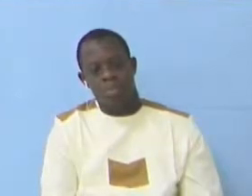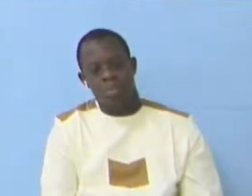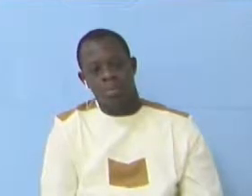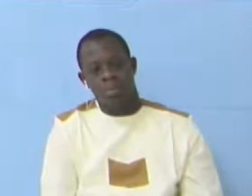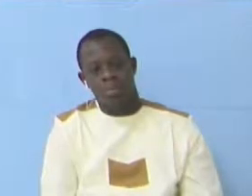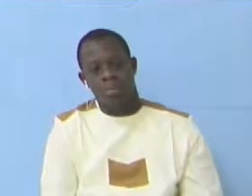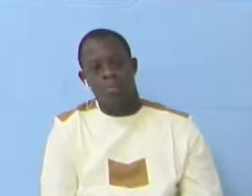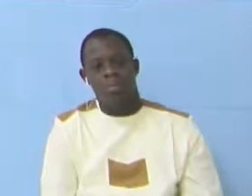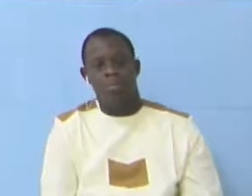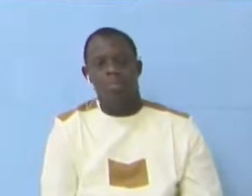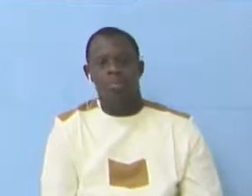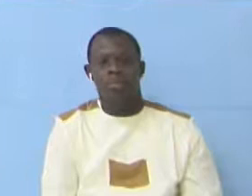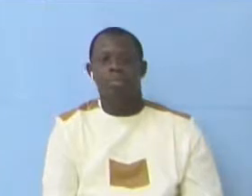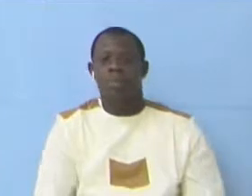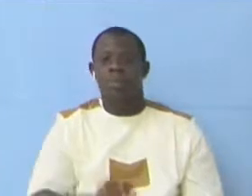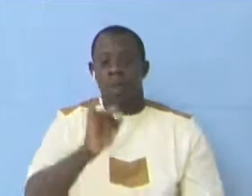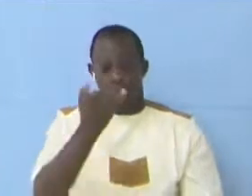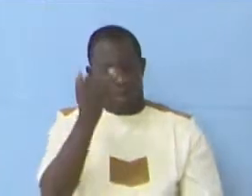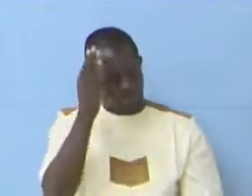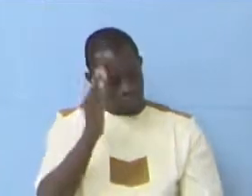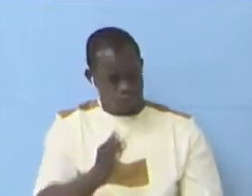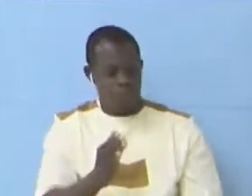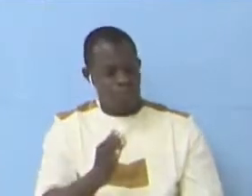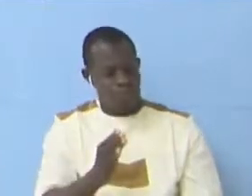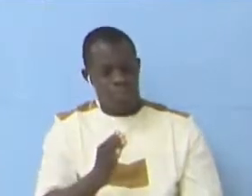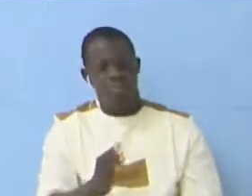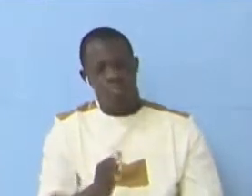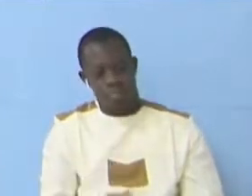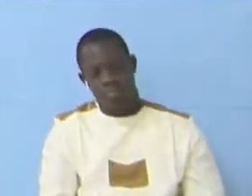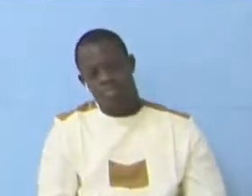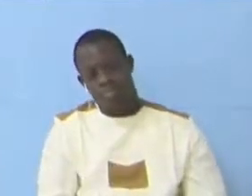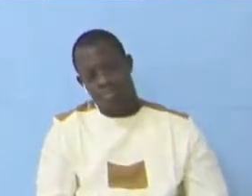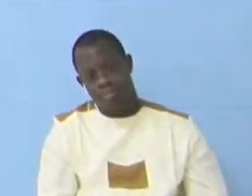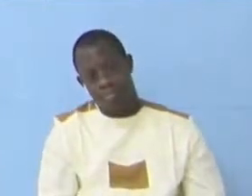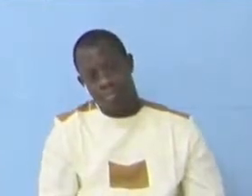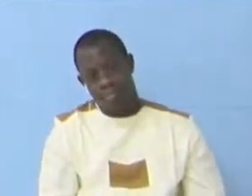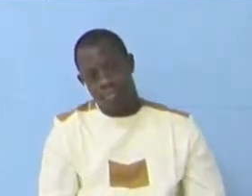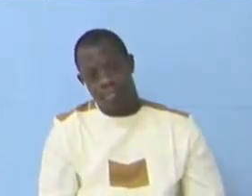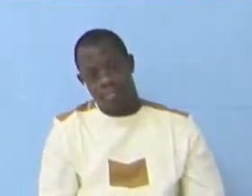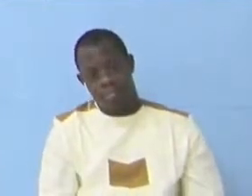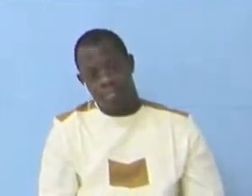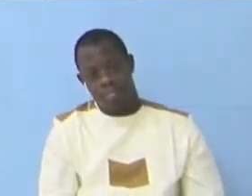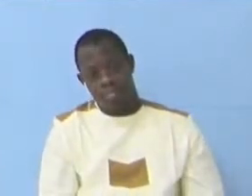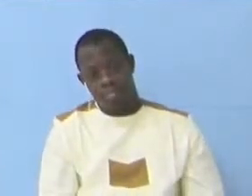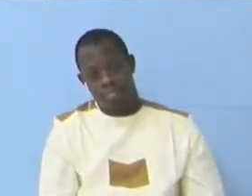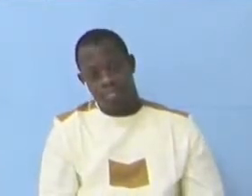jëfoo. That is true. That is correct. loolu noonu la dëgg la.